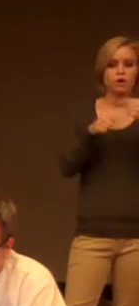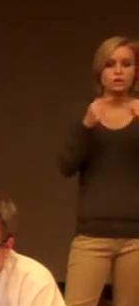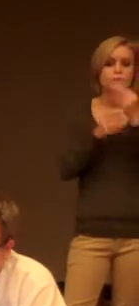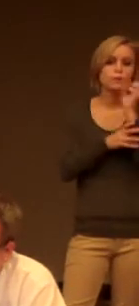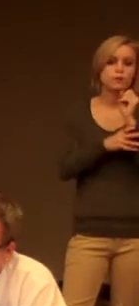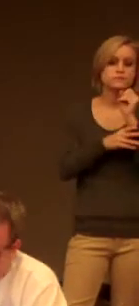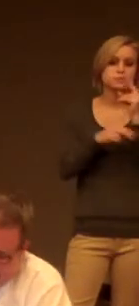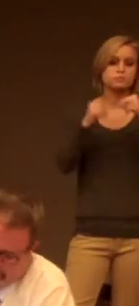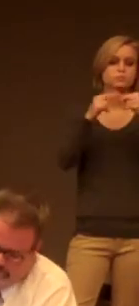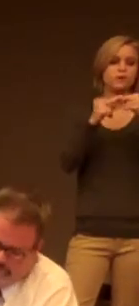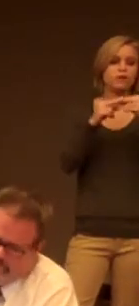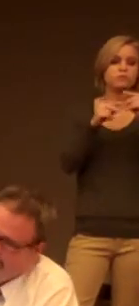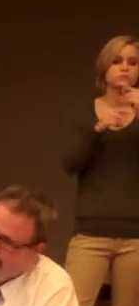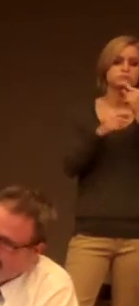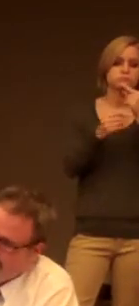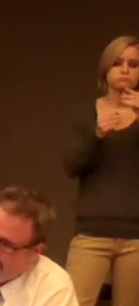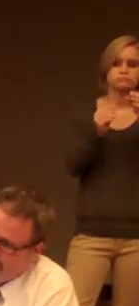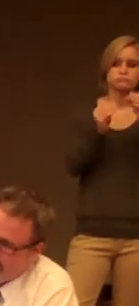Okay.